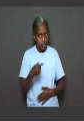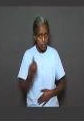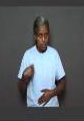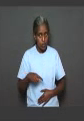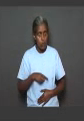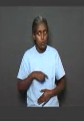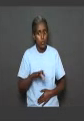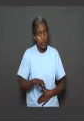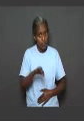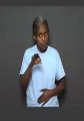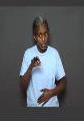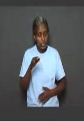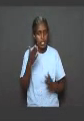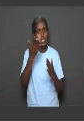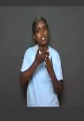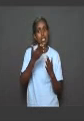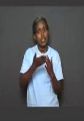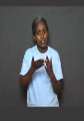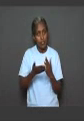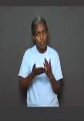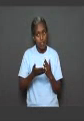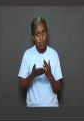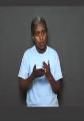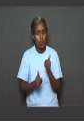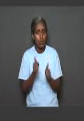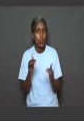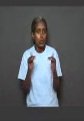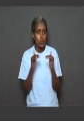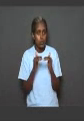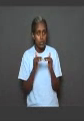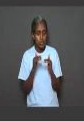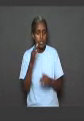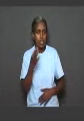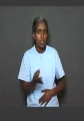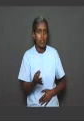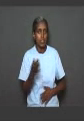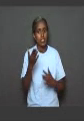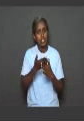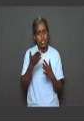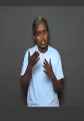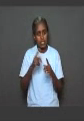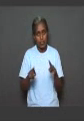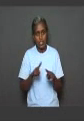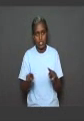will find the intervals on which f is differentiable.